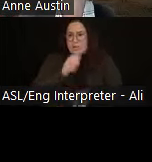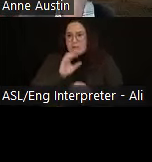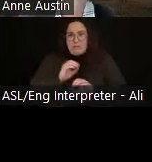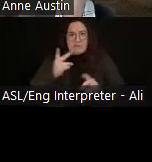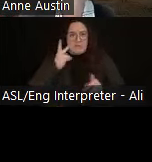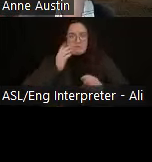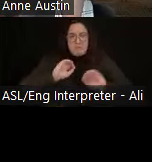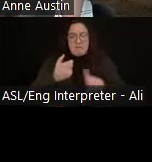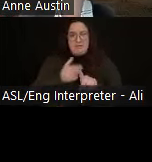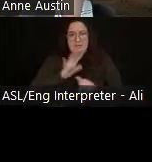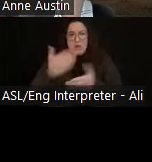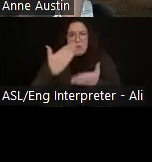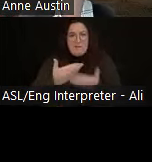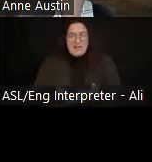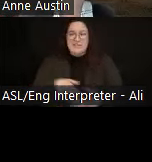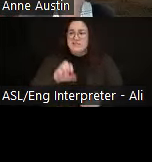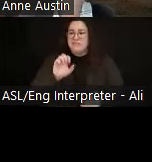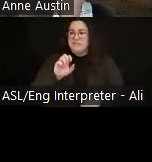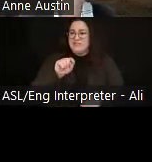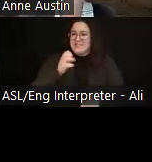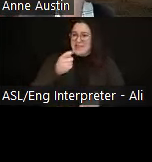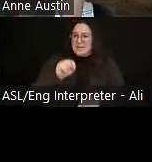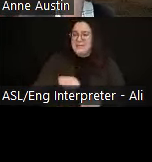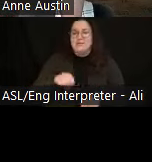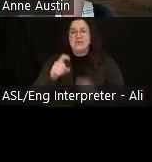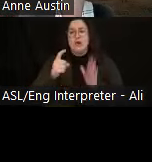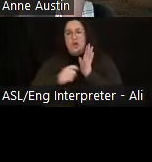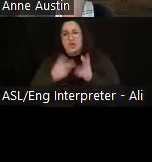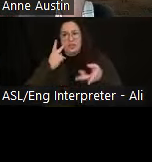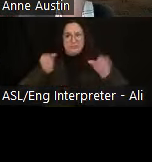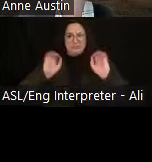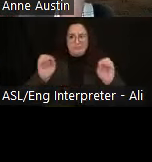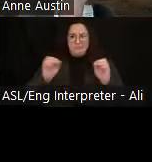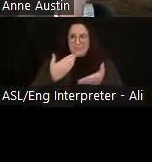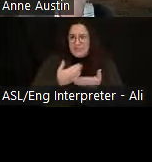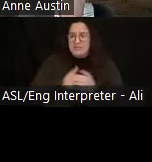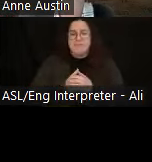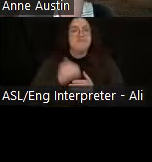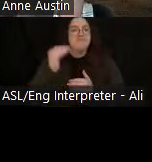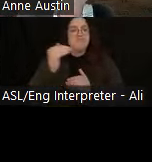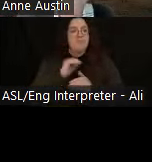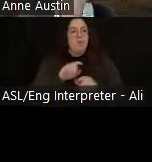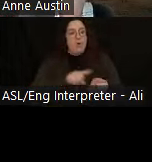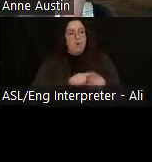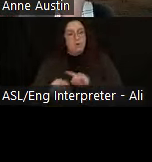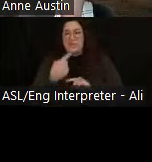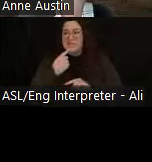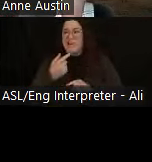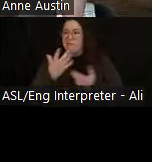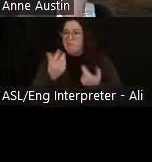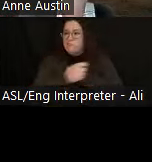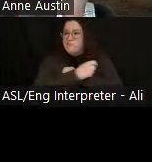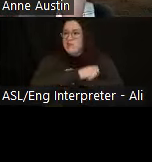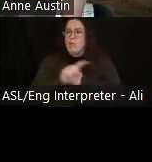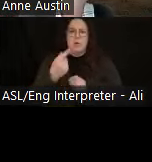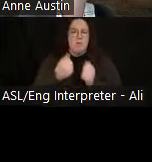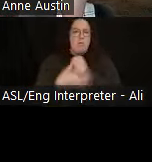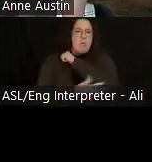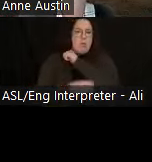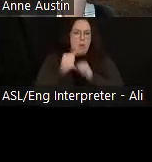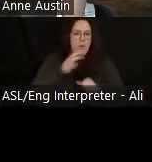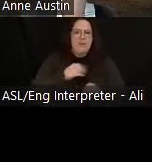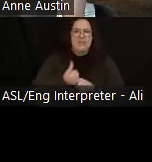or archaeology. Second, the argument that tattooing belonged to poor women or servants ignores the fact that